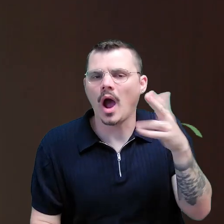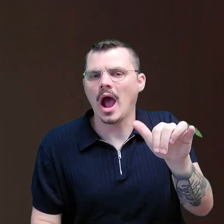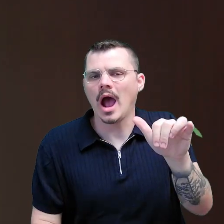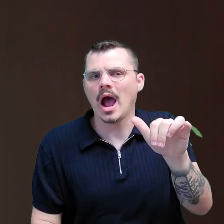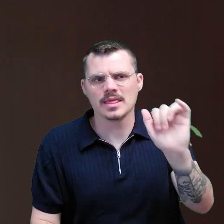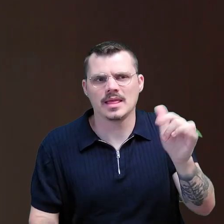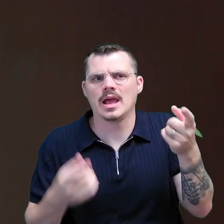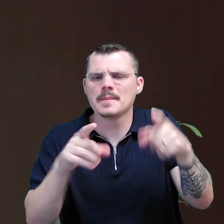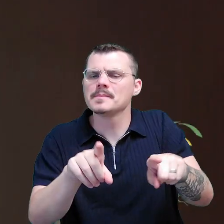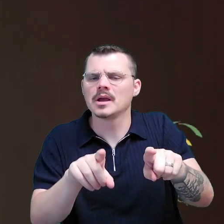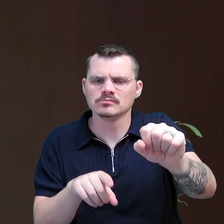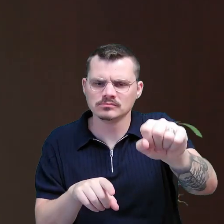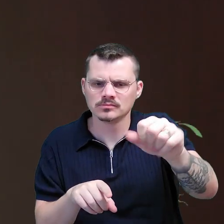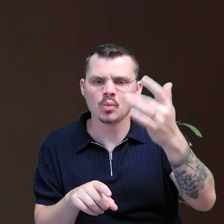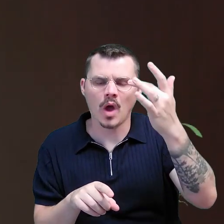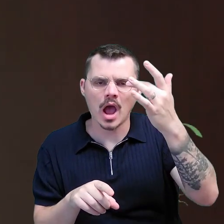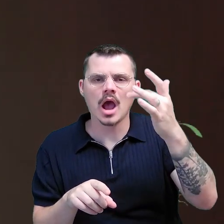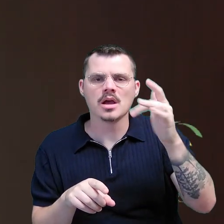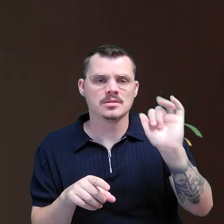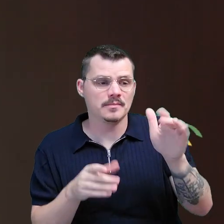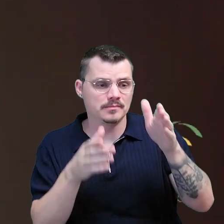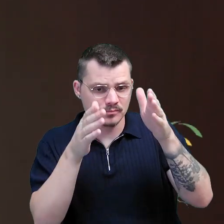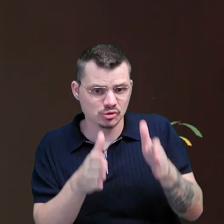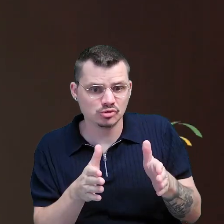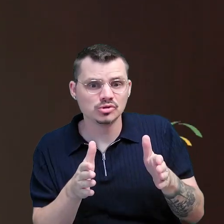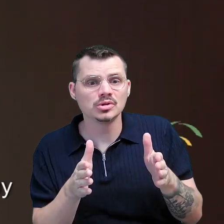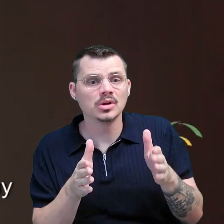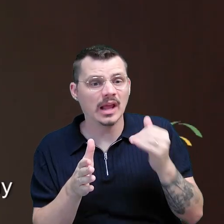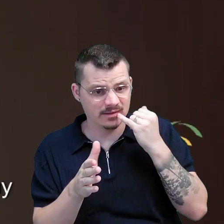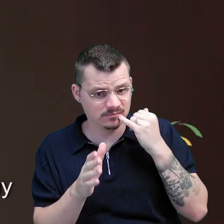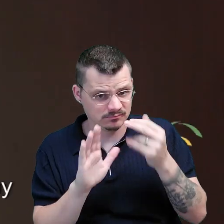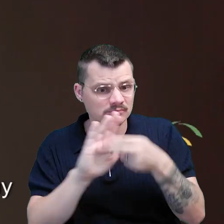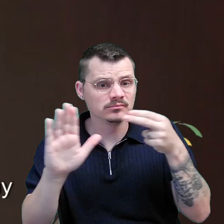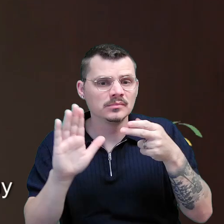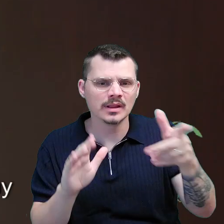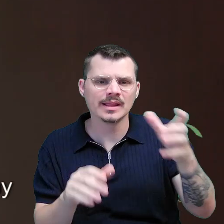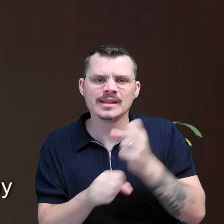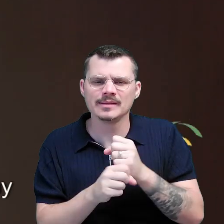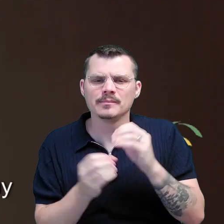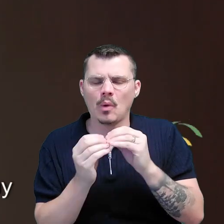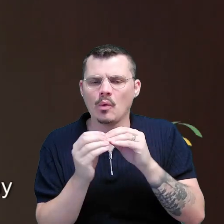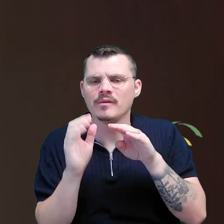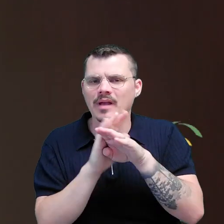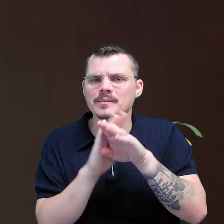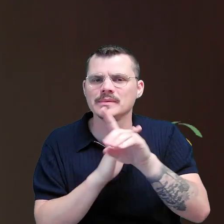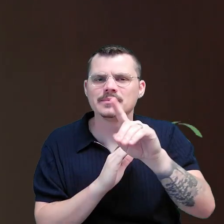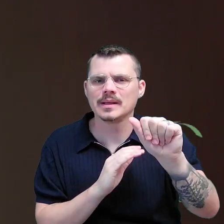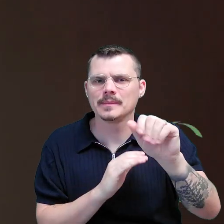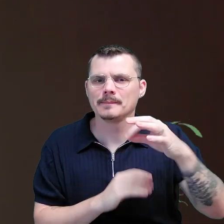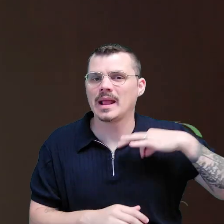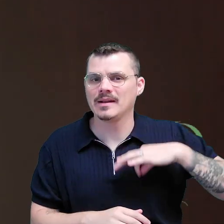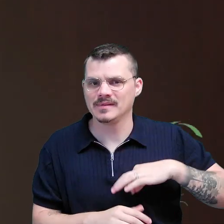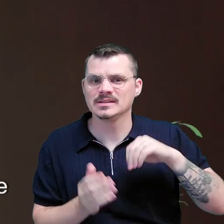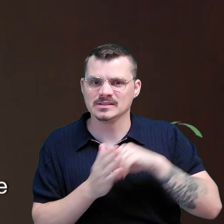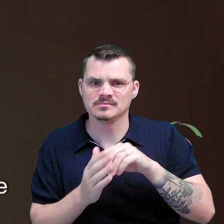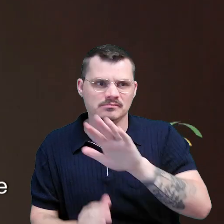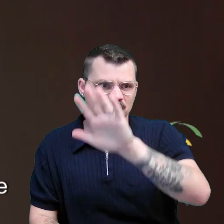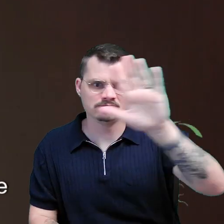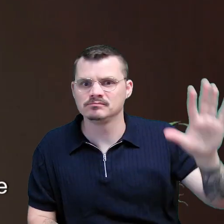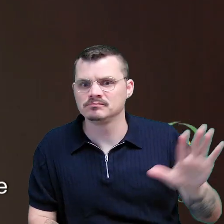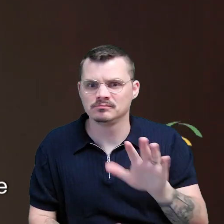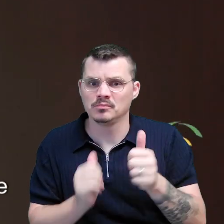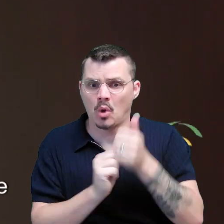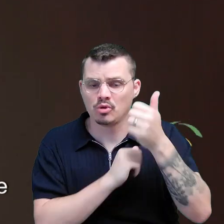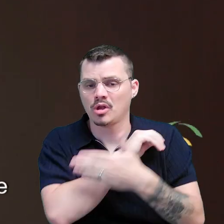happens. It triples a person's developmental disability benefits in many parts of the country, which